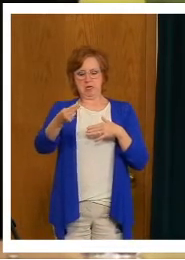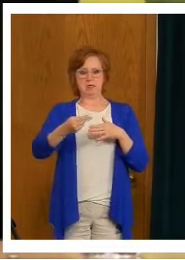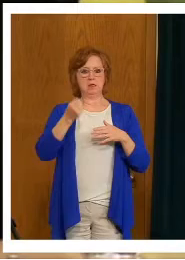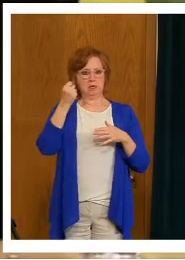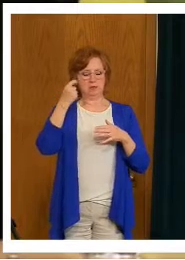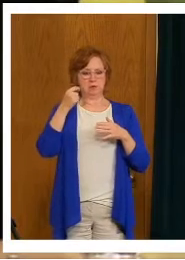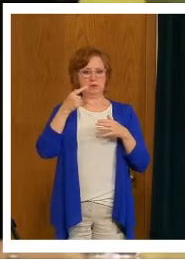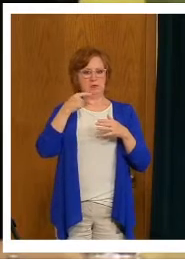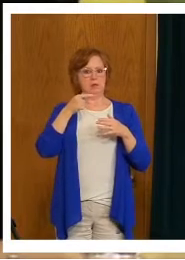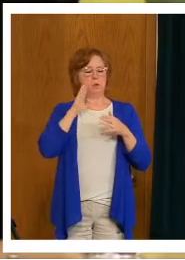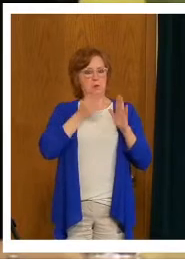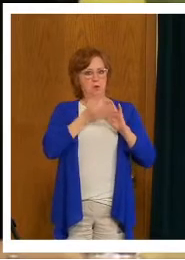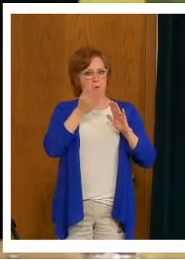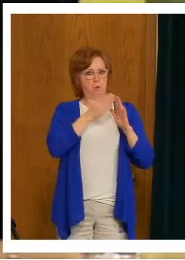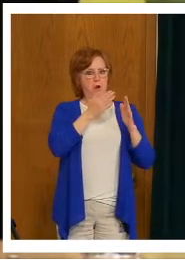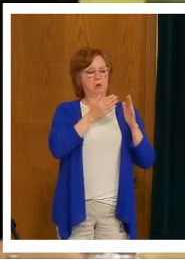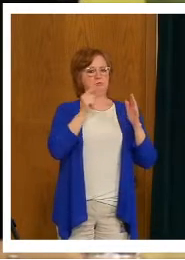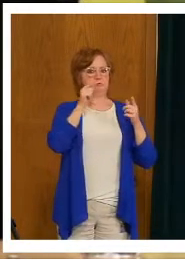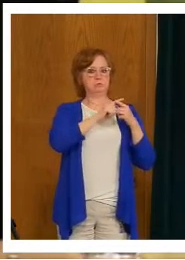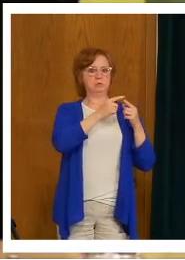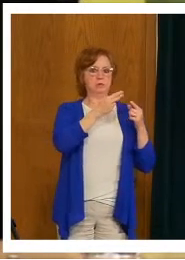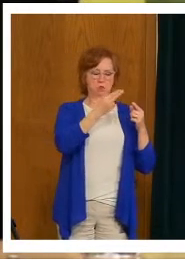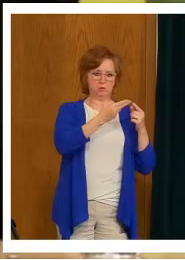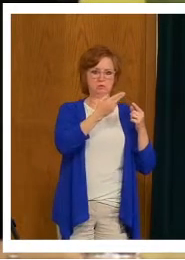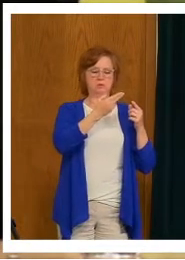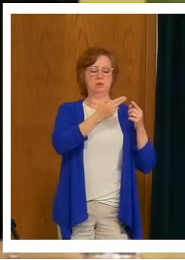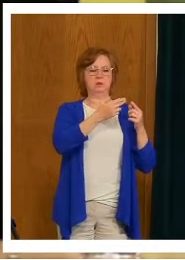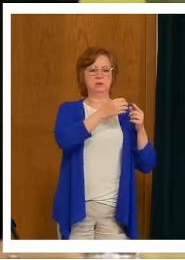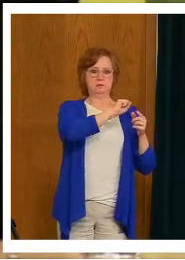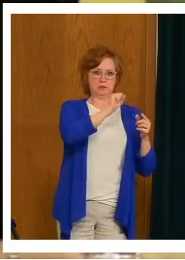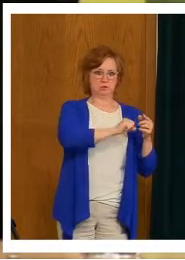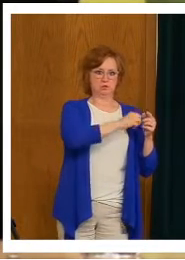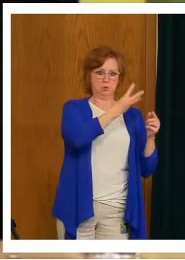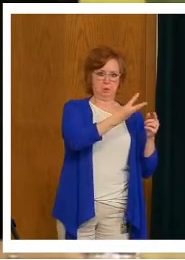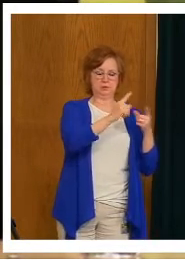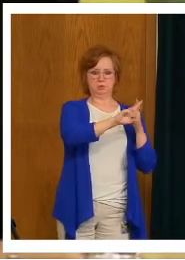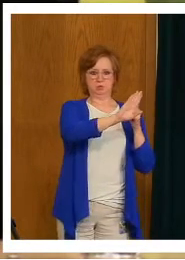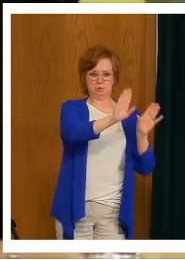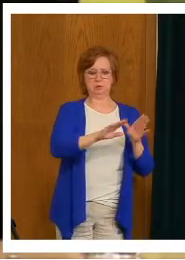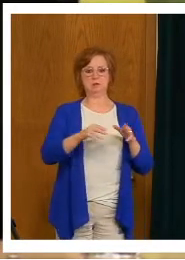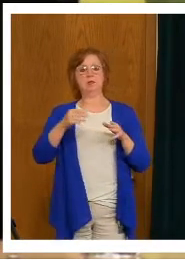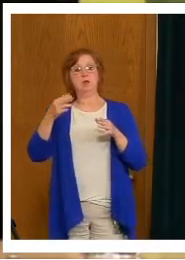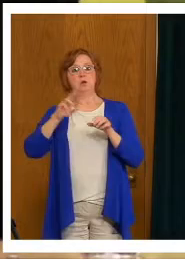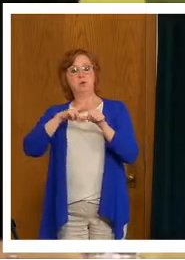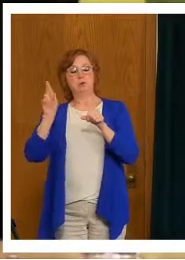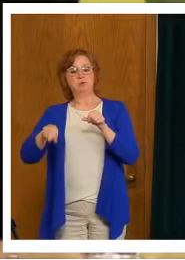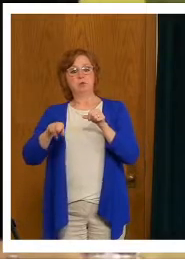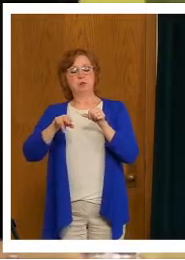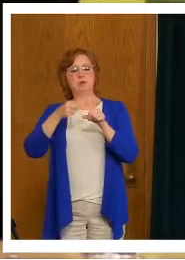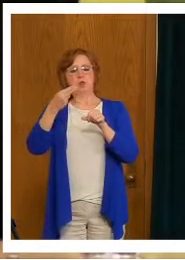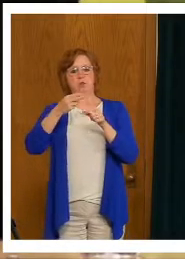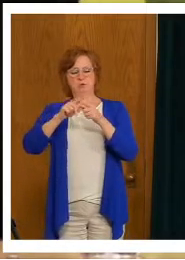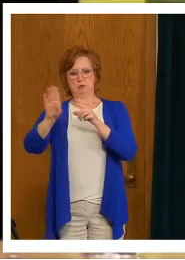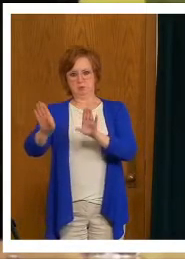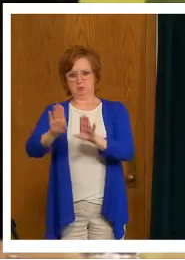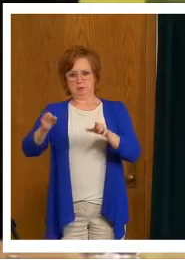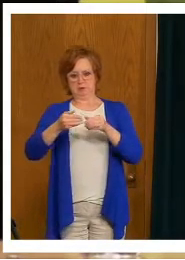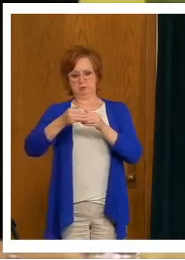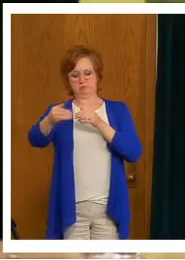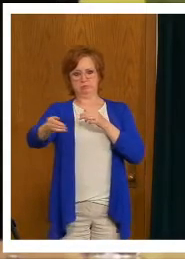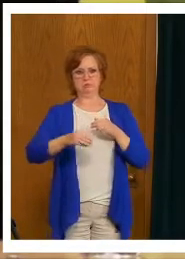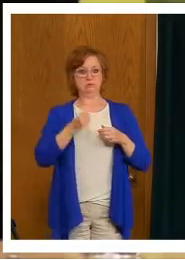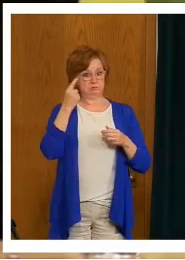are expected to run through right until Sunday. As you know, these drive-throughs have been extremely popular and have allowed